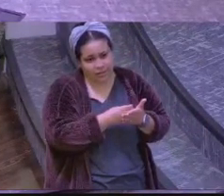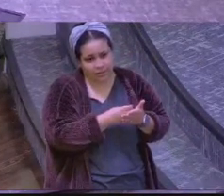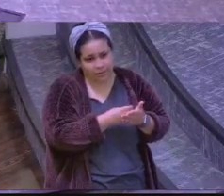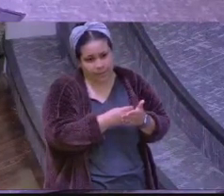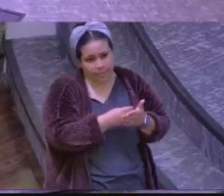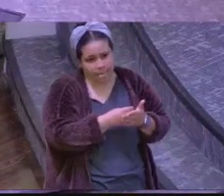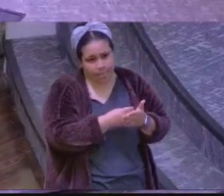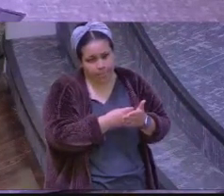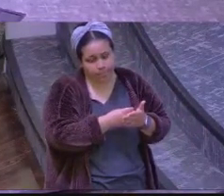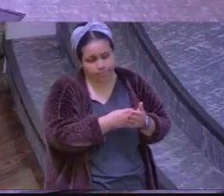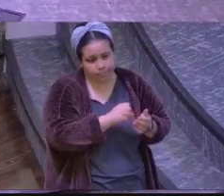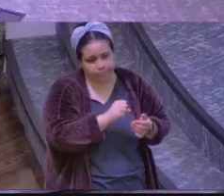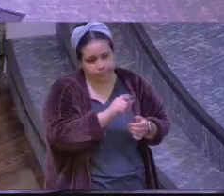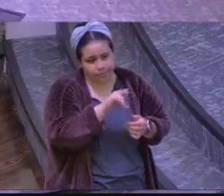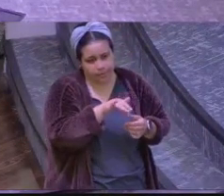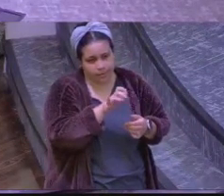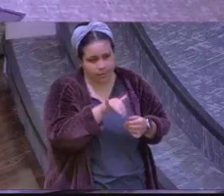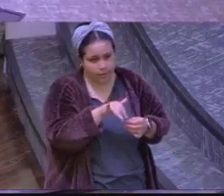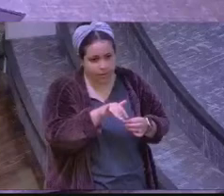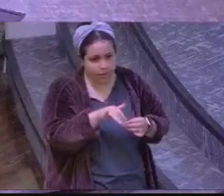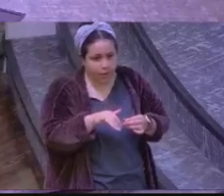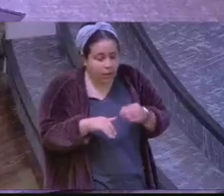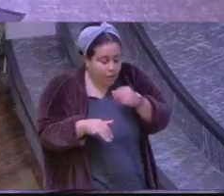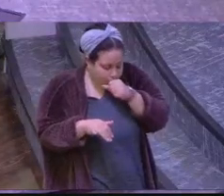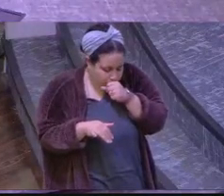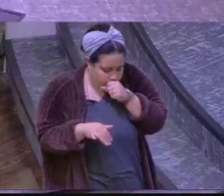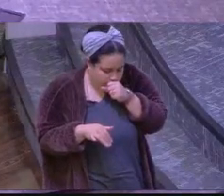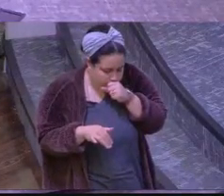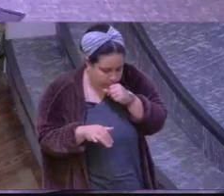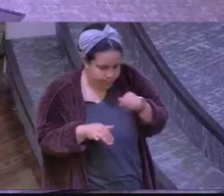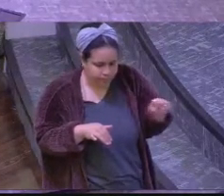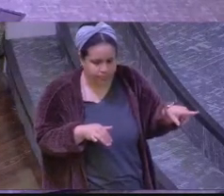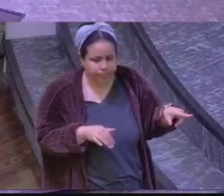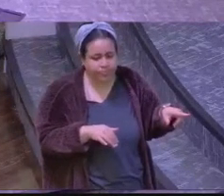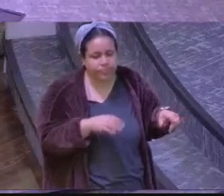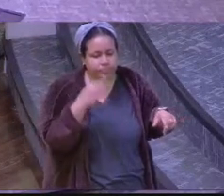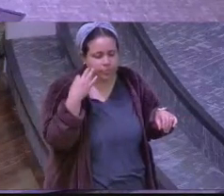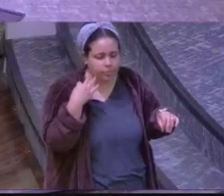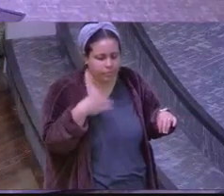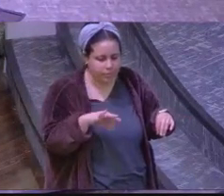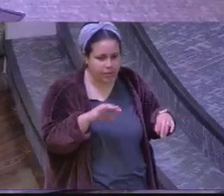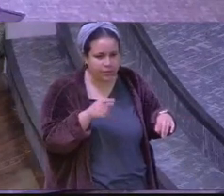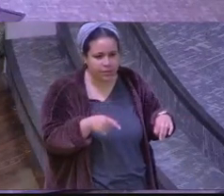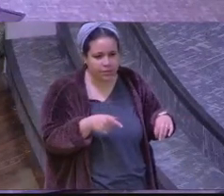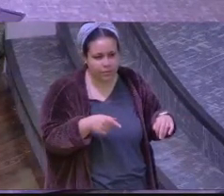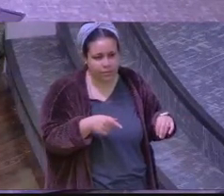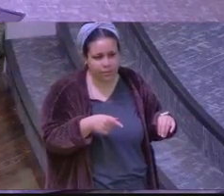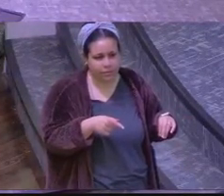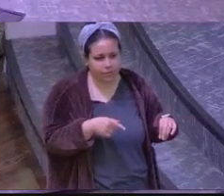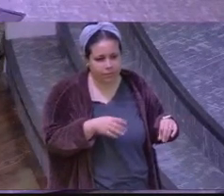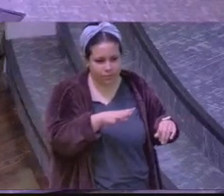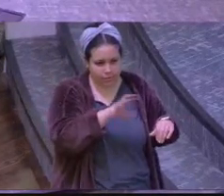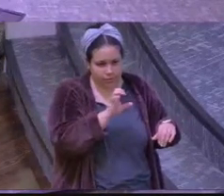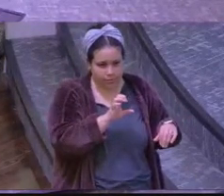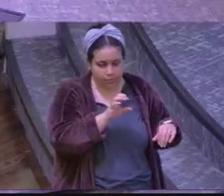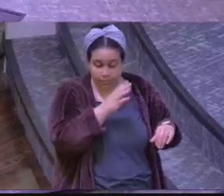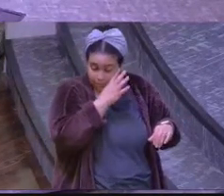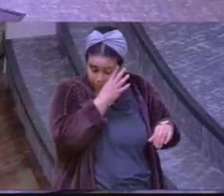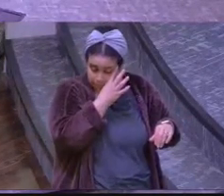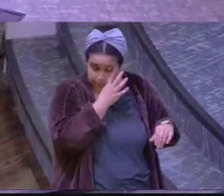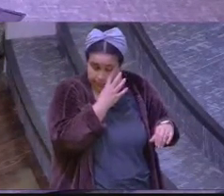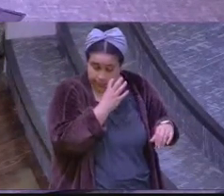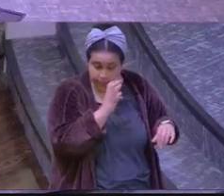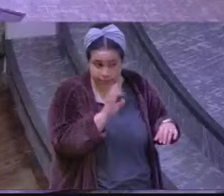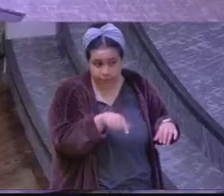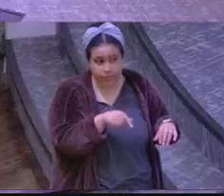salary and benefits is a little bit more challenging because you would end up with probably about a 500 page. So we kind of do a recap on that. But if